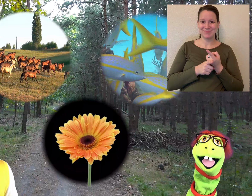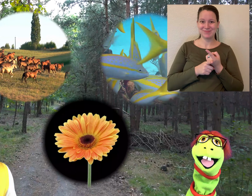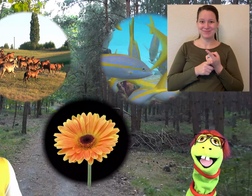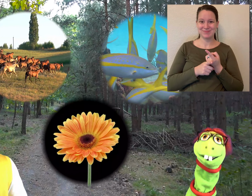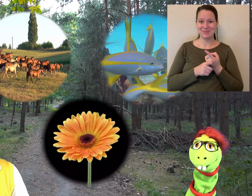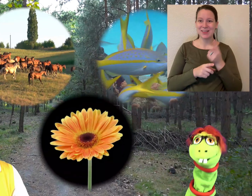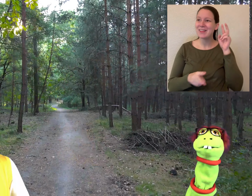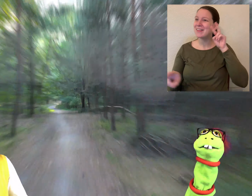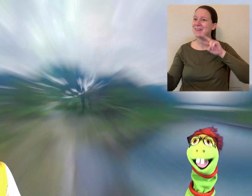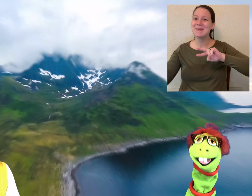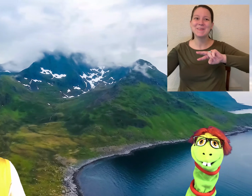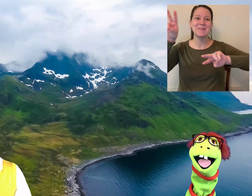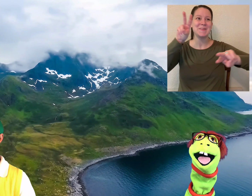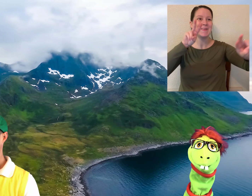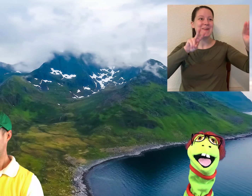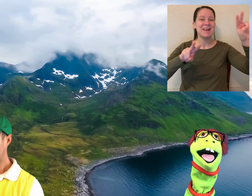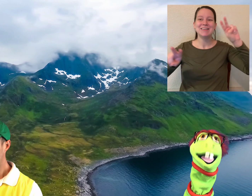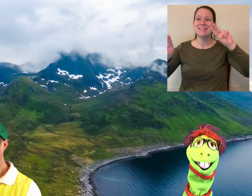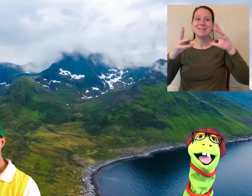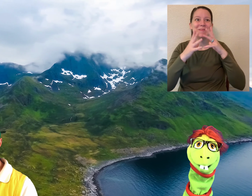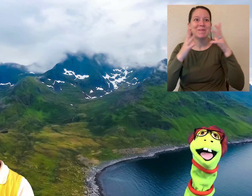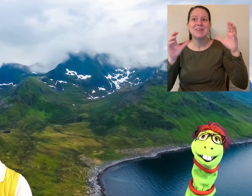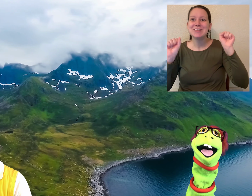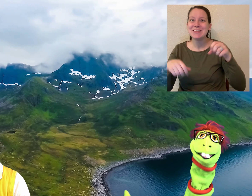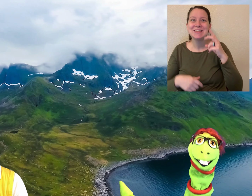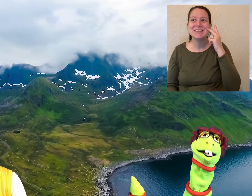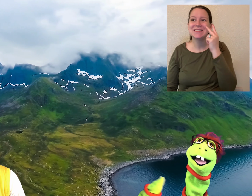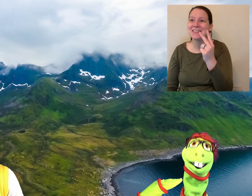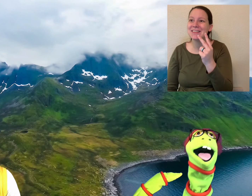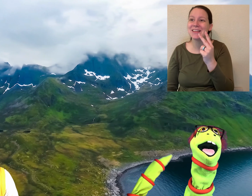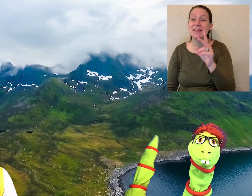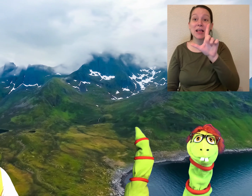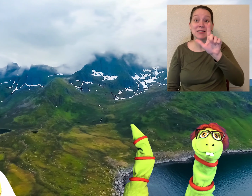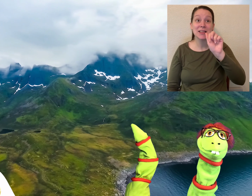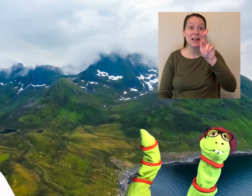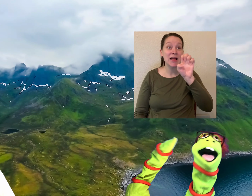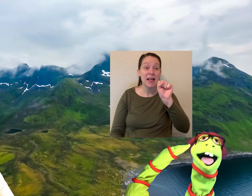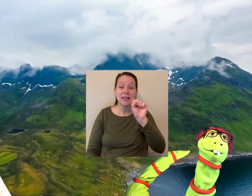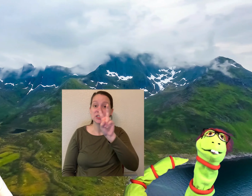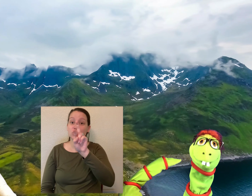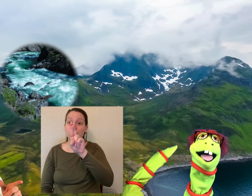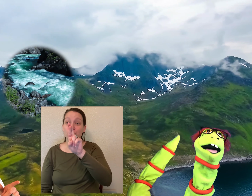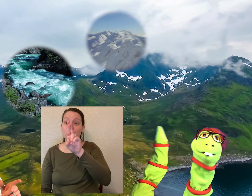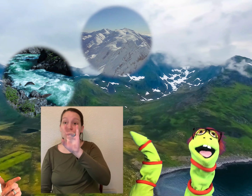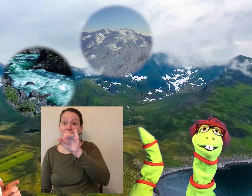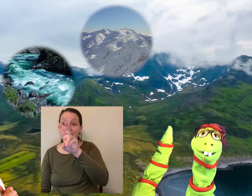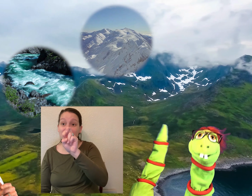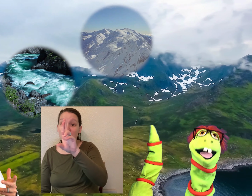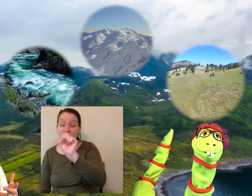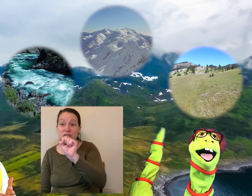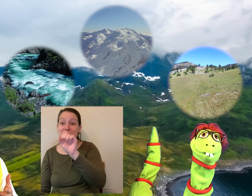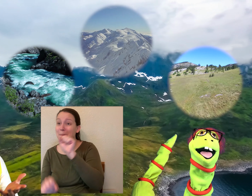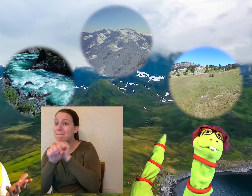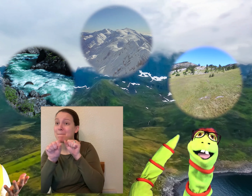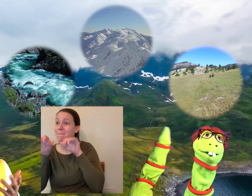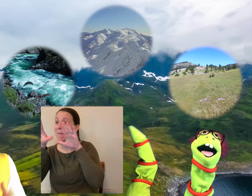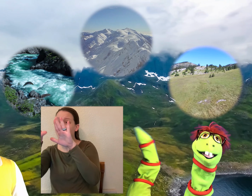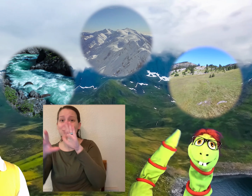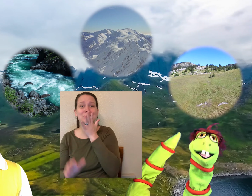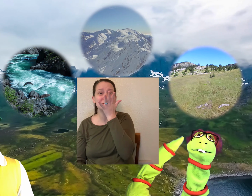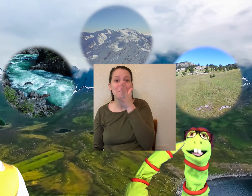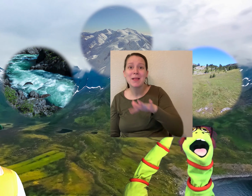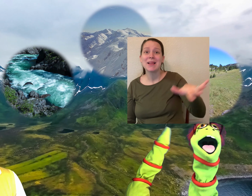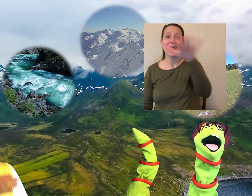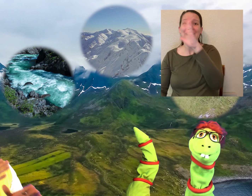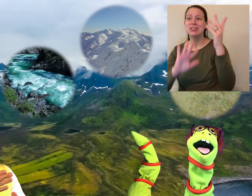right Look around you, there's so much here to see There's lakes, rivers, mountains, and plains And it's covered